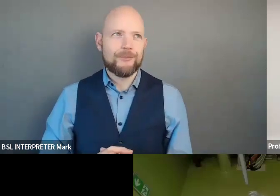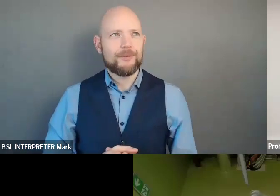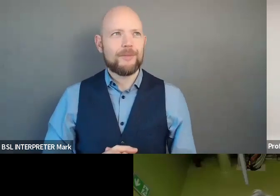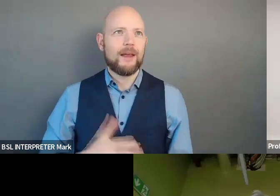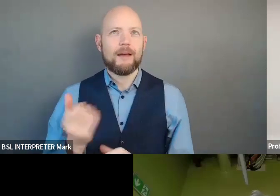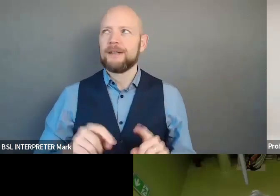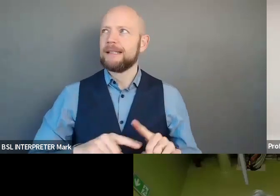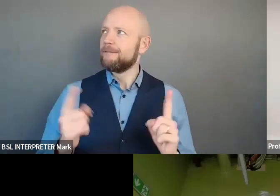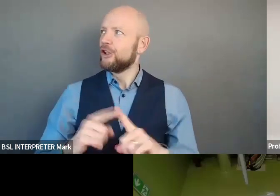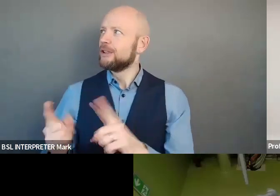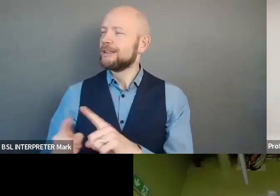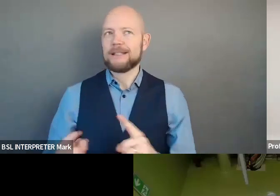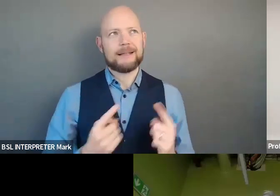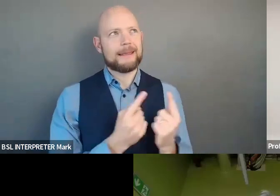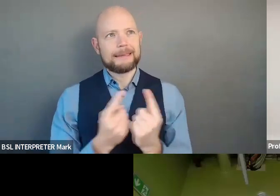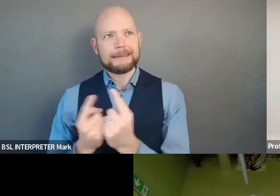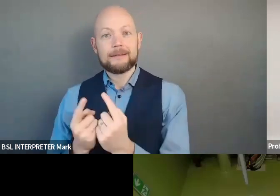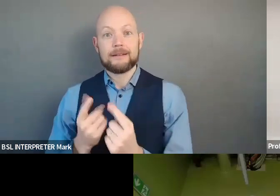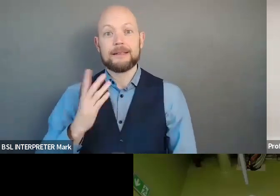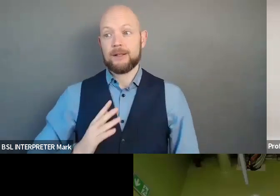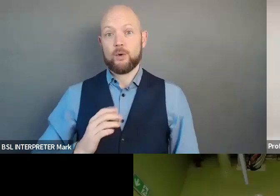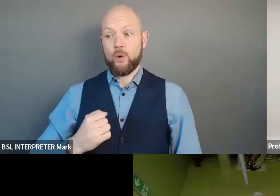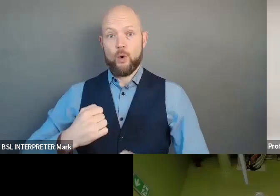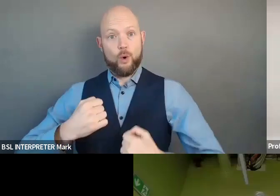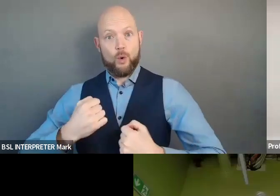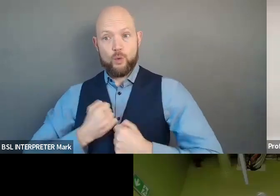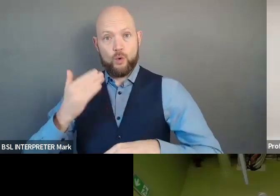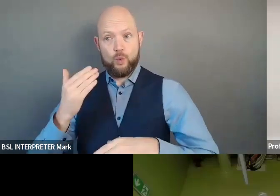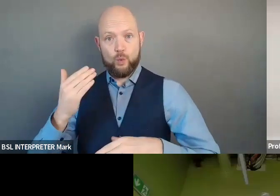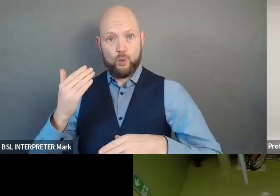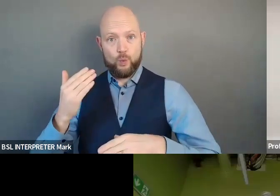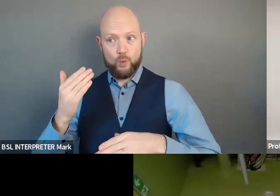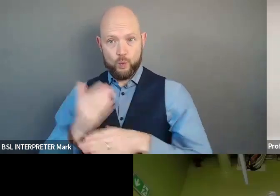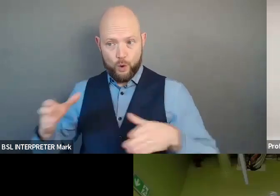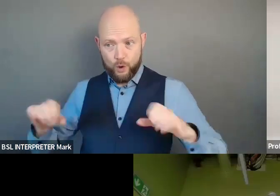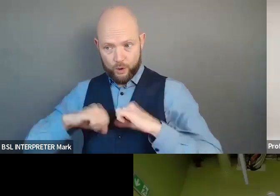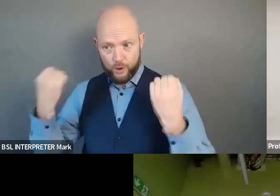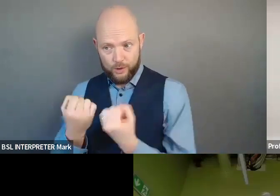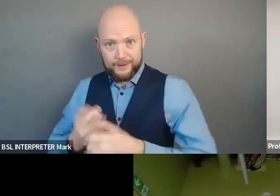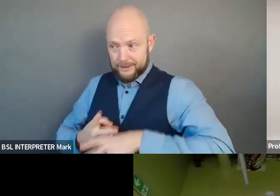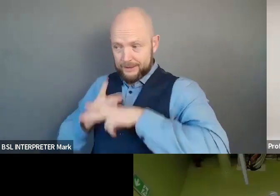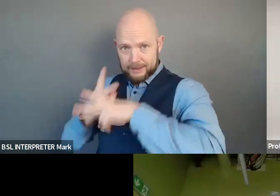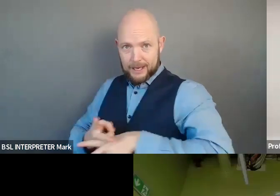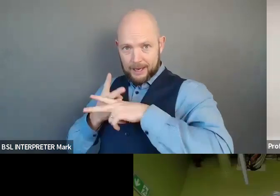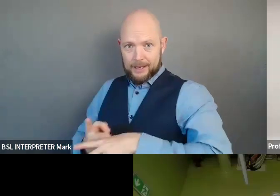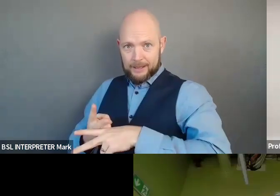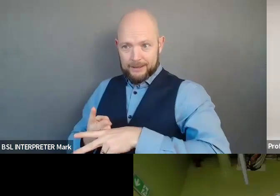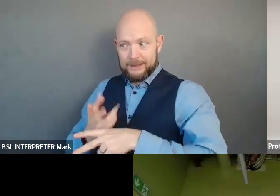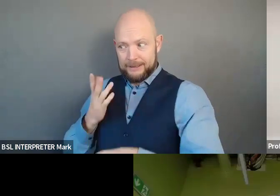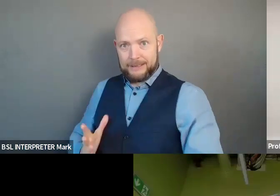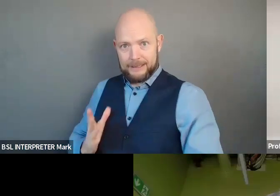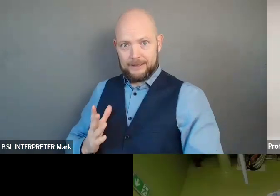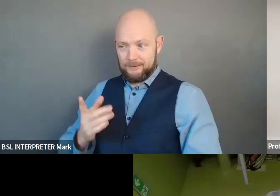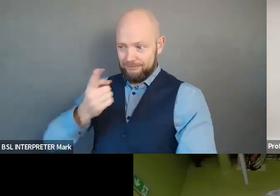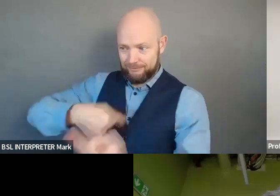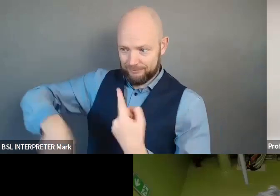in this. We need to look after our own workforce. So it's really important that we have a proper approach to EDI in our workforce. Some of that is